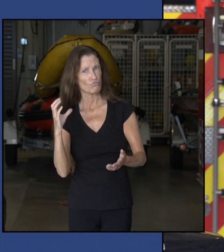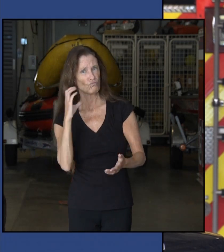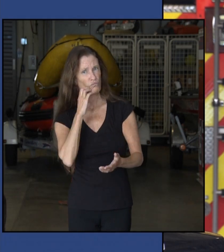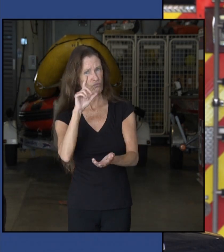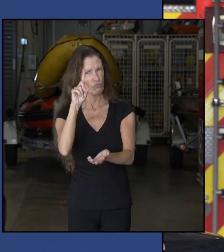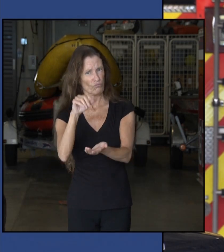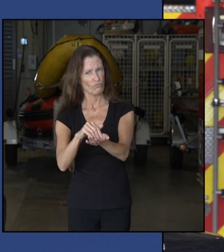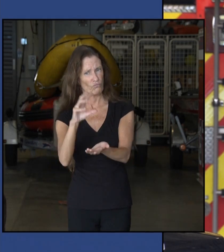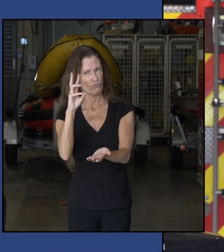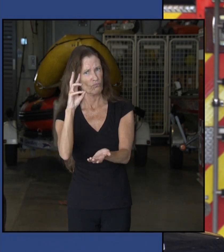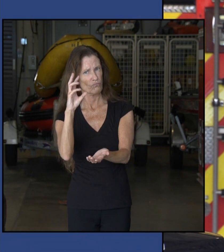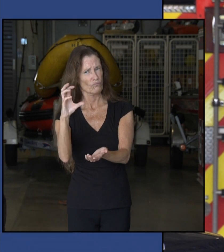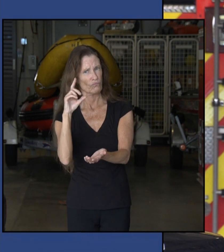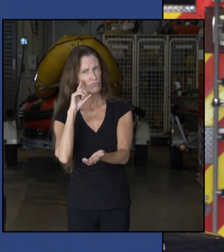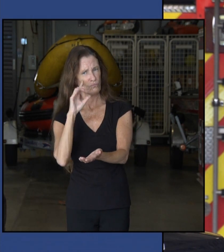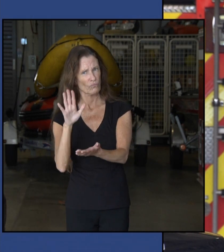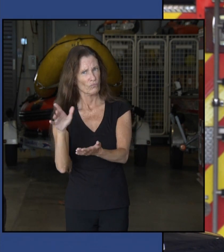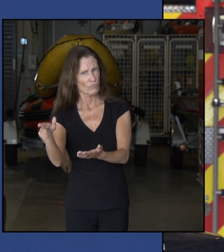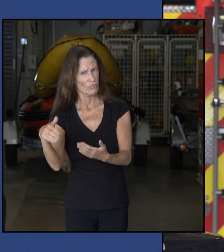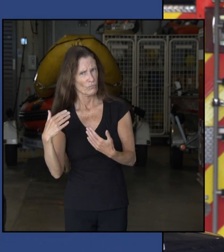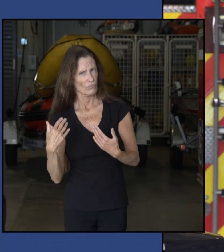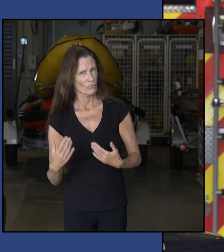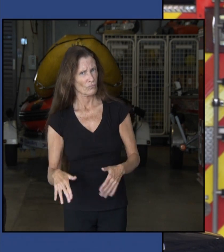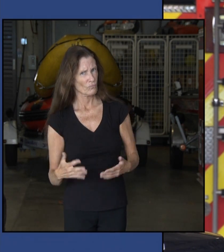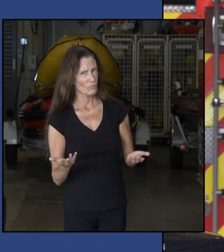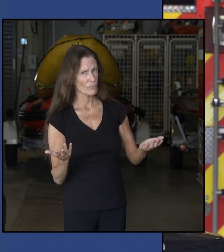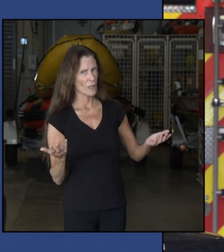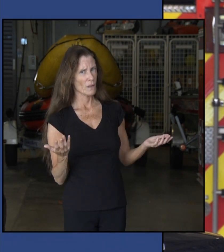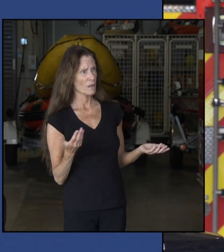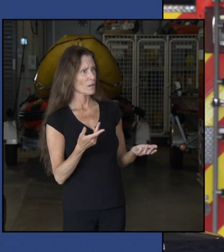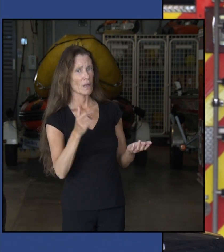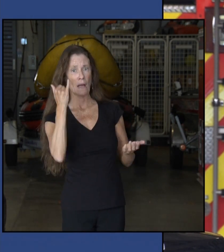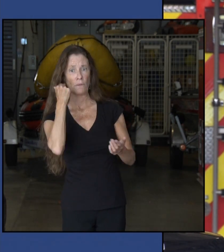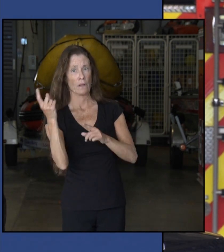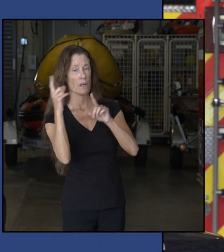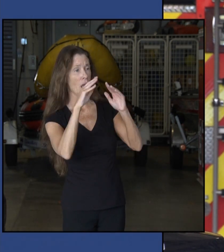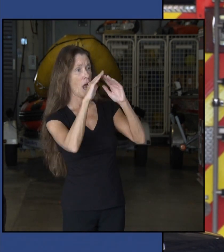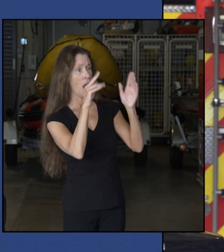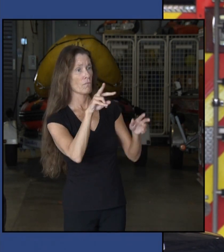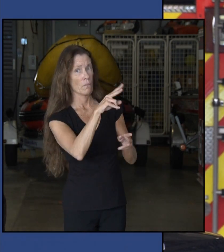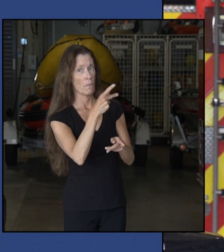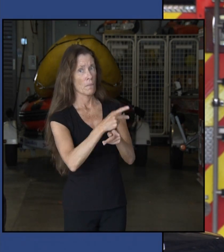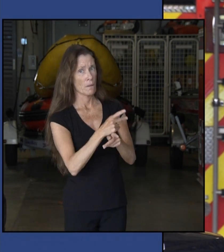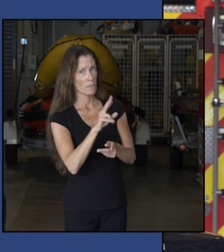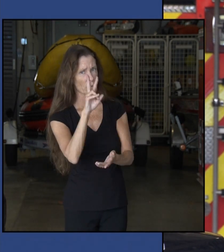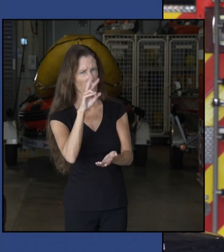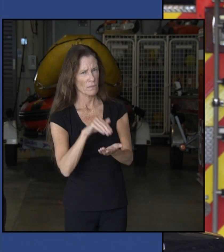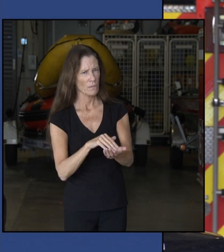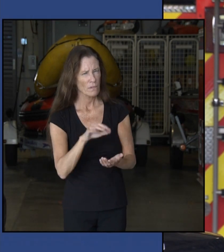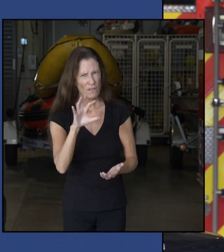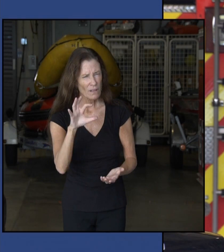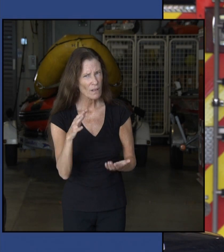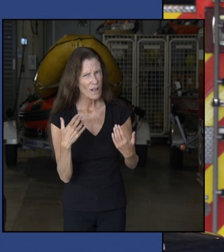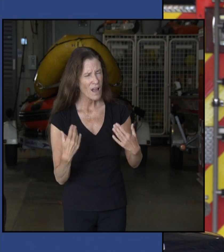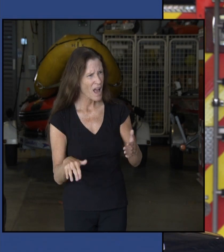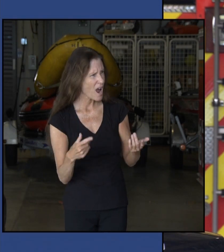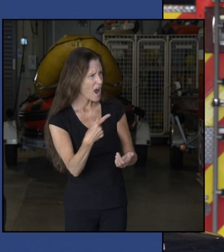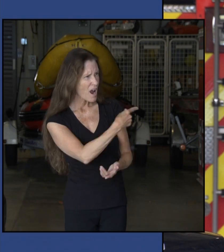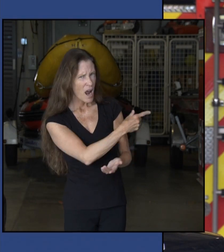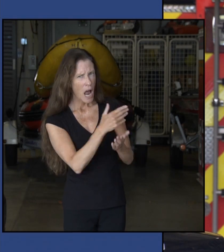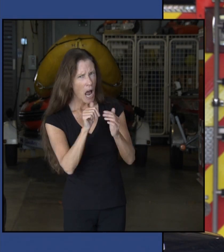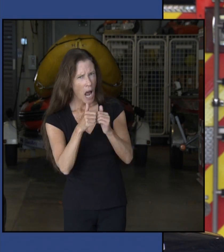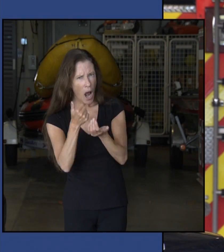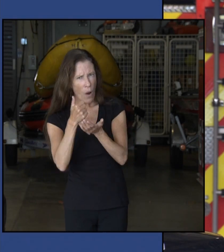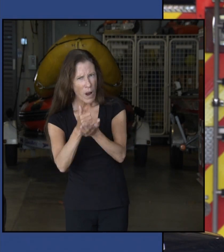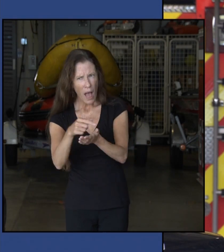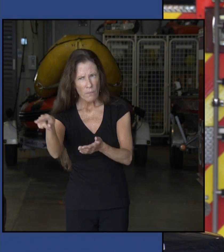could be $2,500. Is there you've talked about making sure child care centers have funding to stay open. What about the other side of